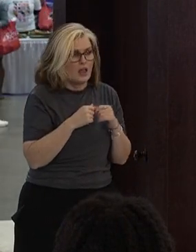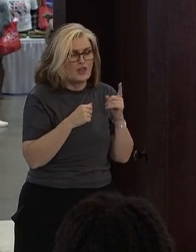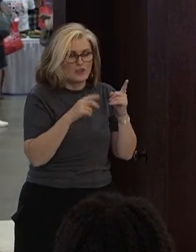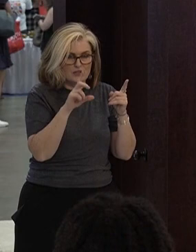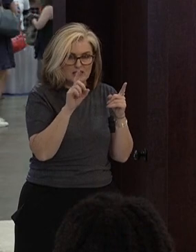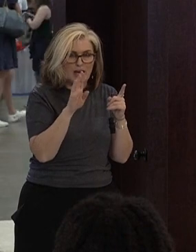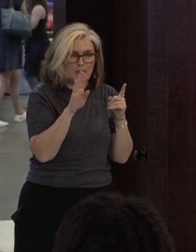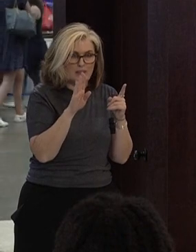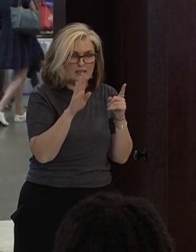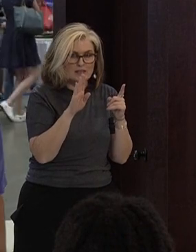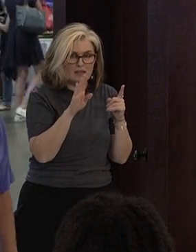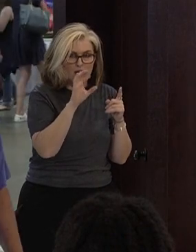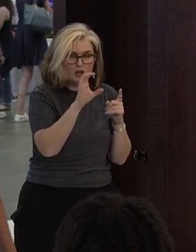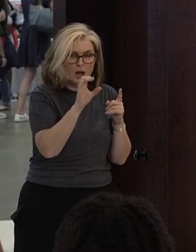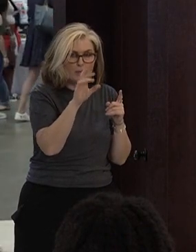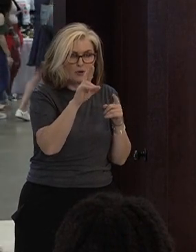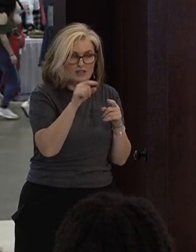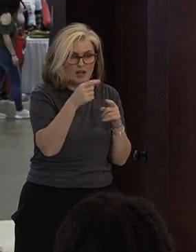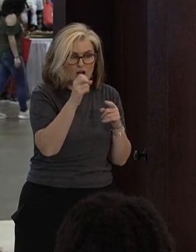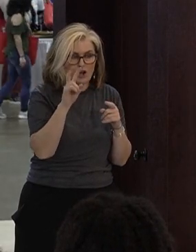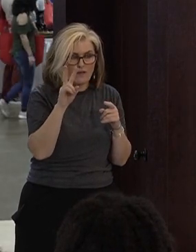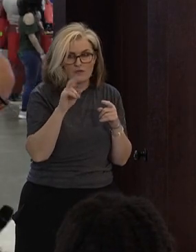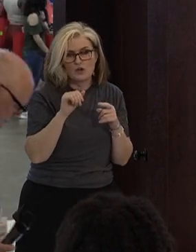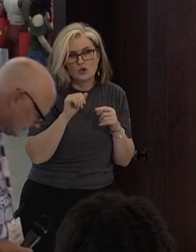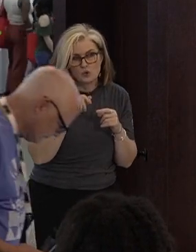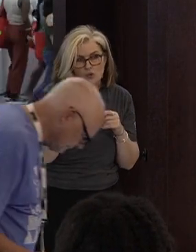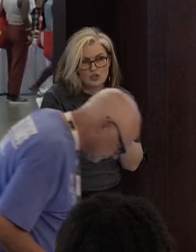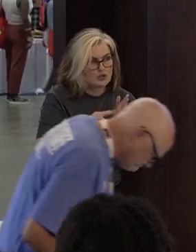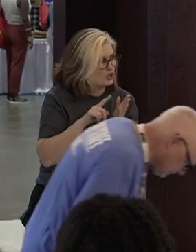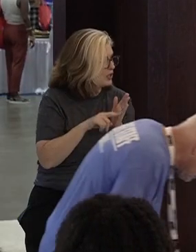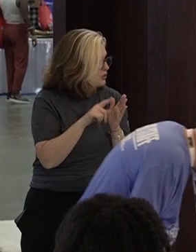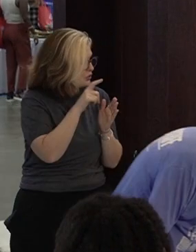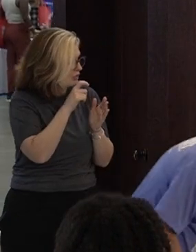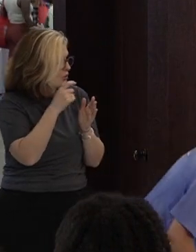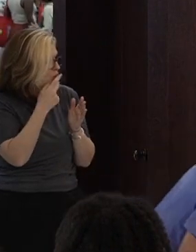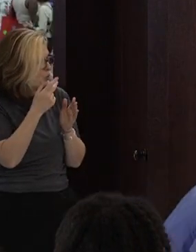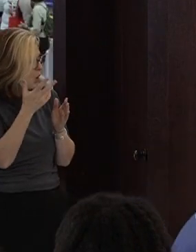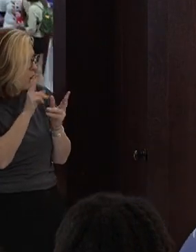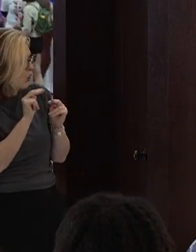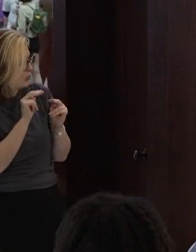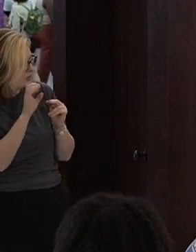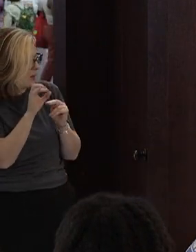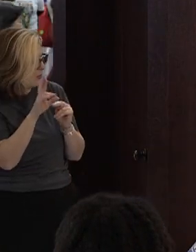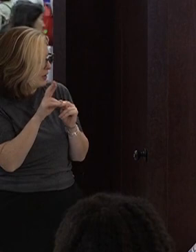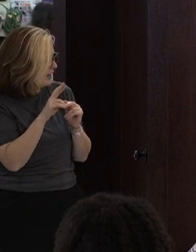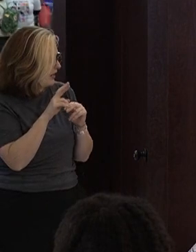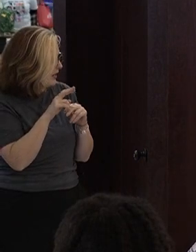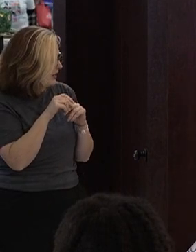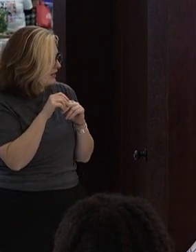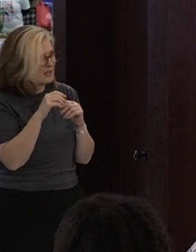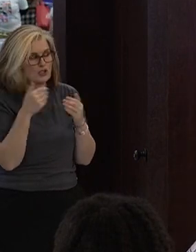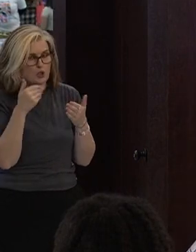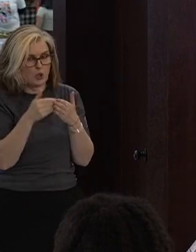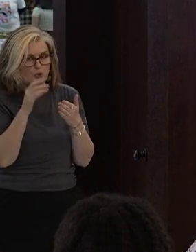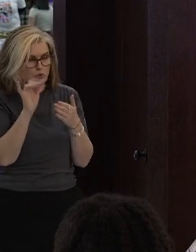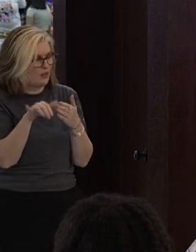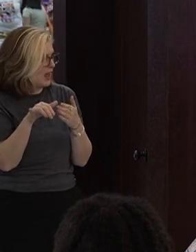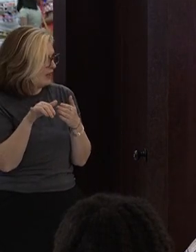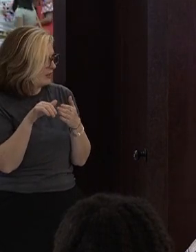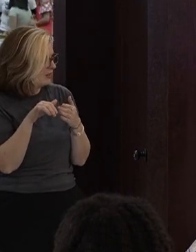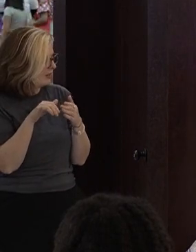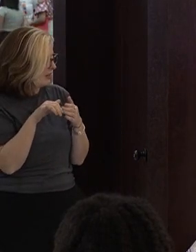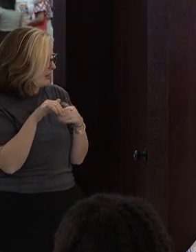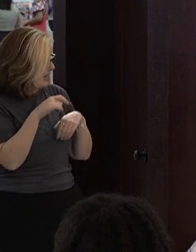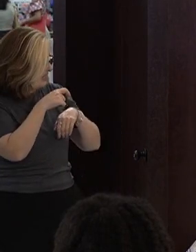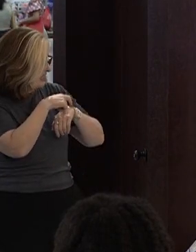a database on copyright.gov where you can look up to see who owns a copyright. So that's pretty close to that,